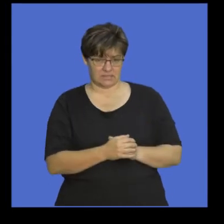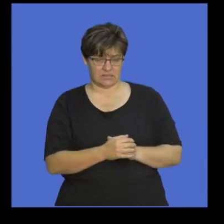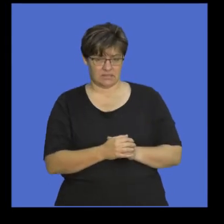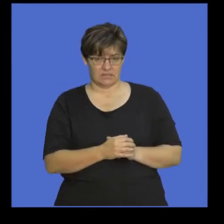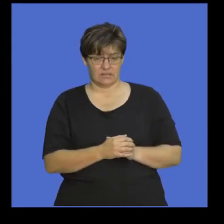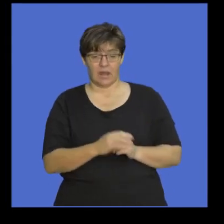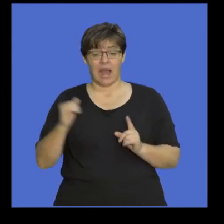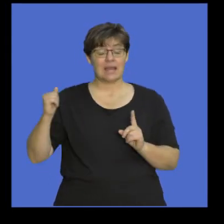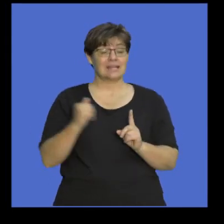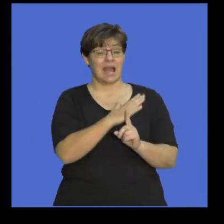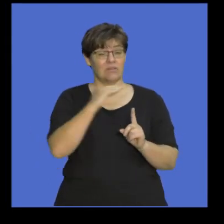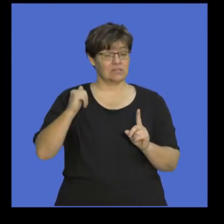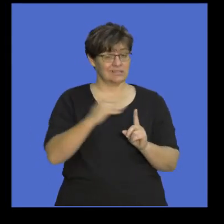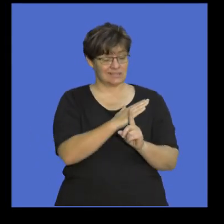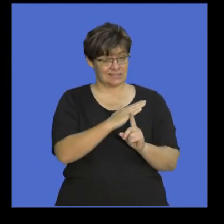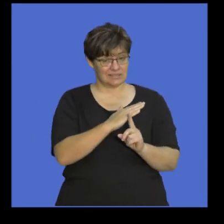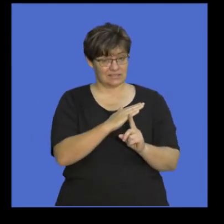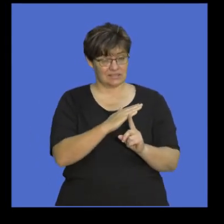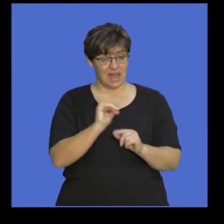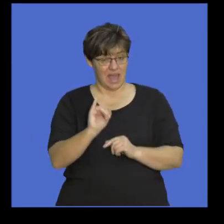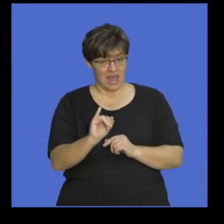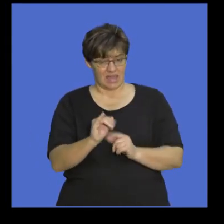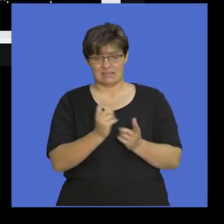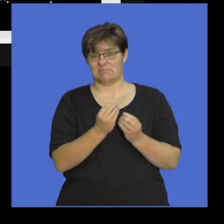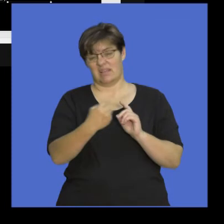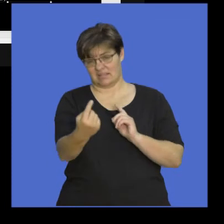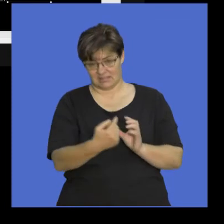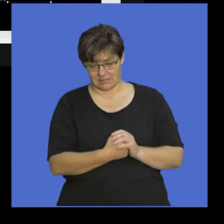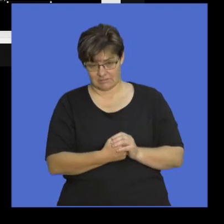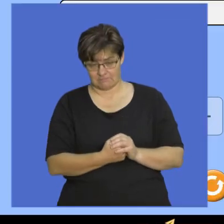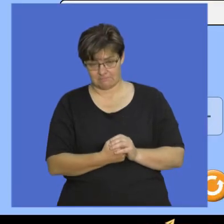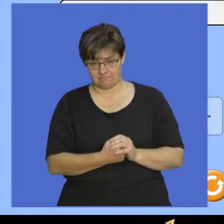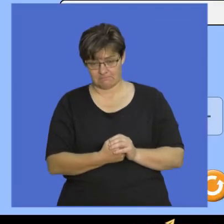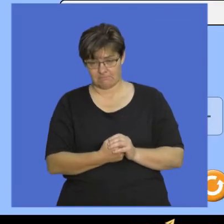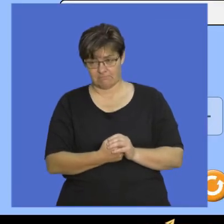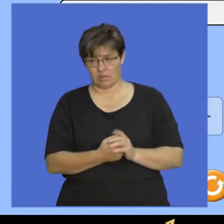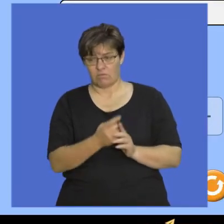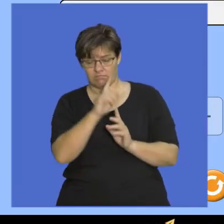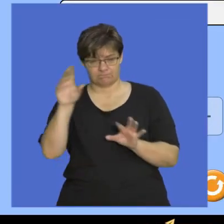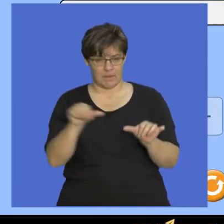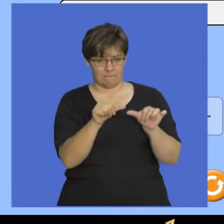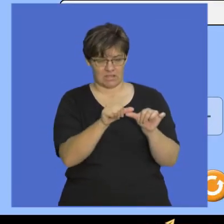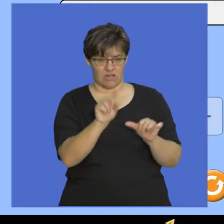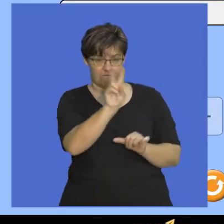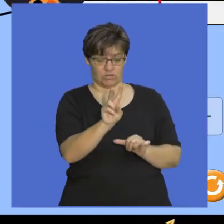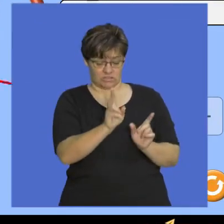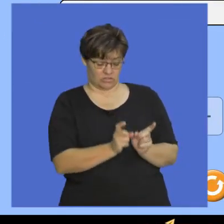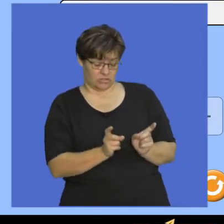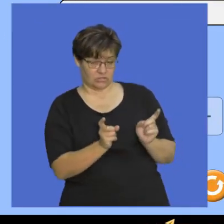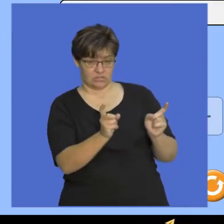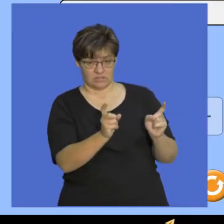measure. Okay. But the current that passes through both of them, it's something else. If we are to measure the voltage,